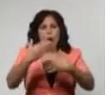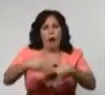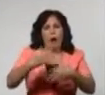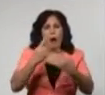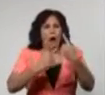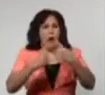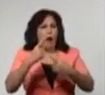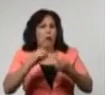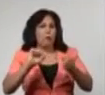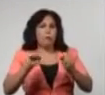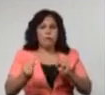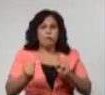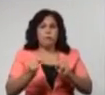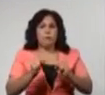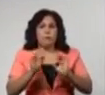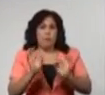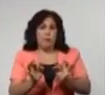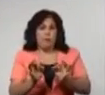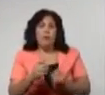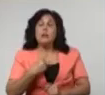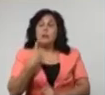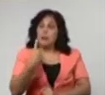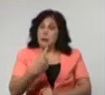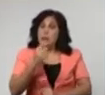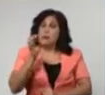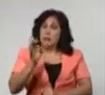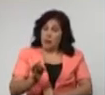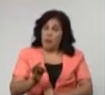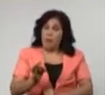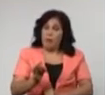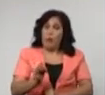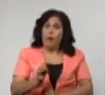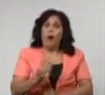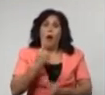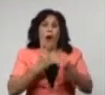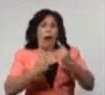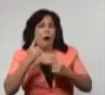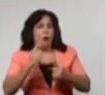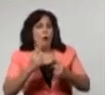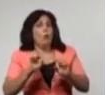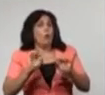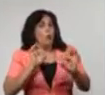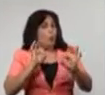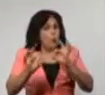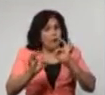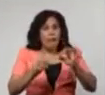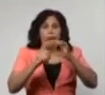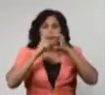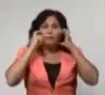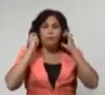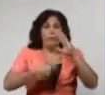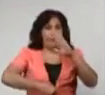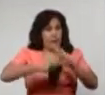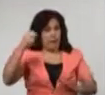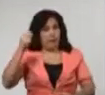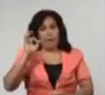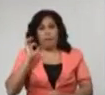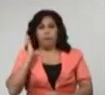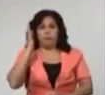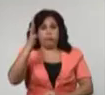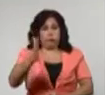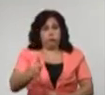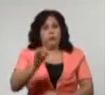1 of the first stage of the post-COVID-19 recovery plan. They are